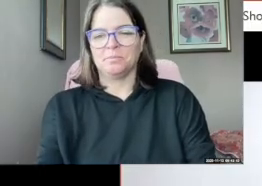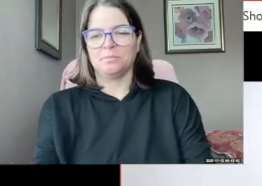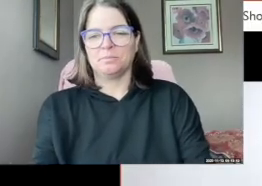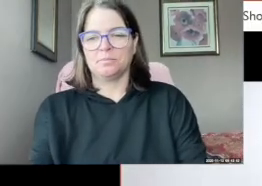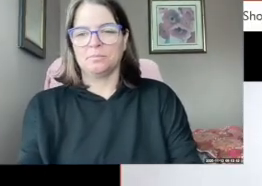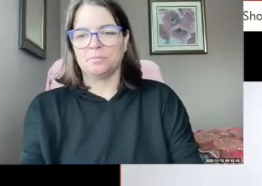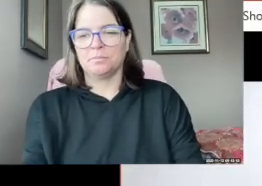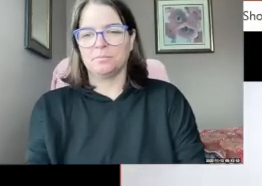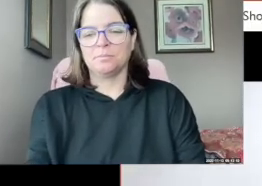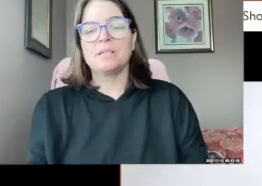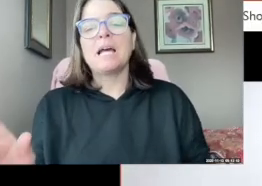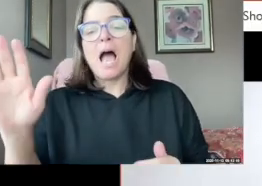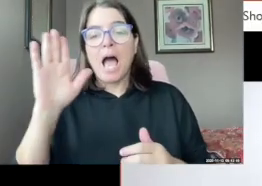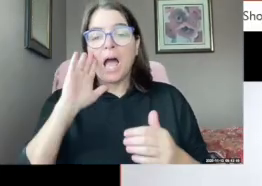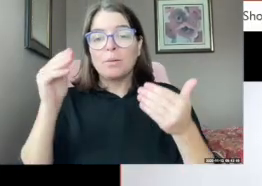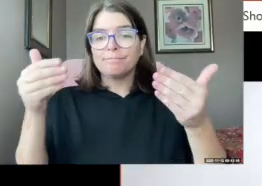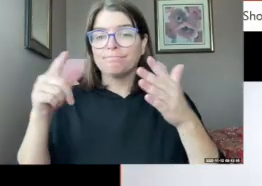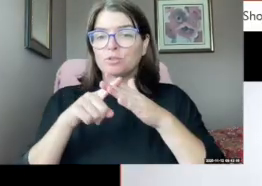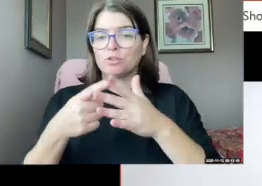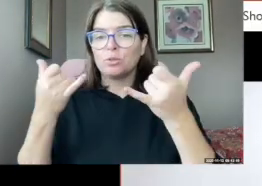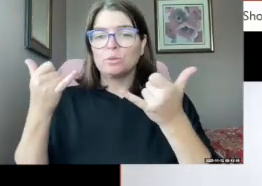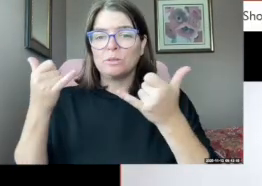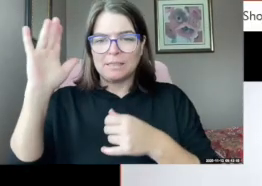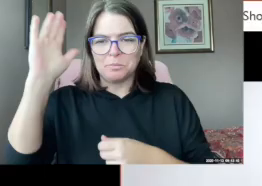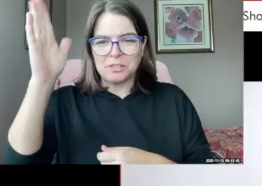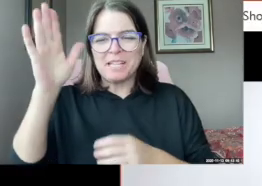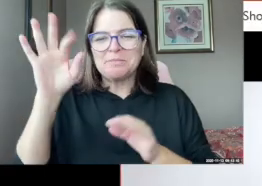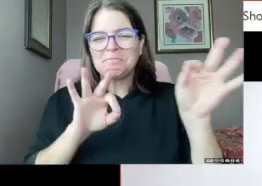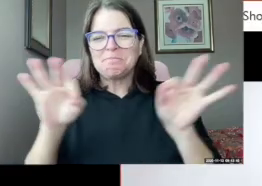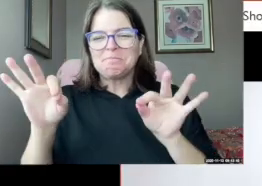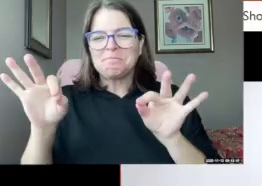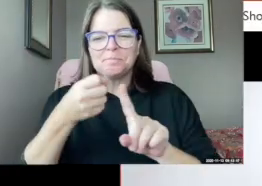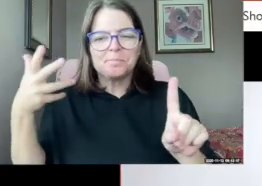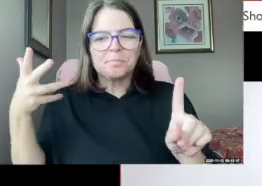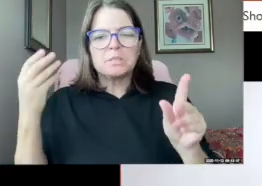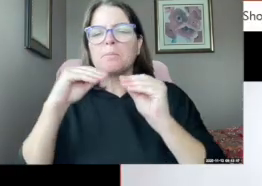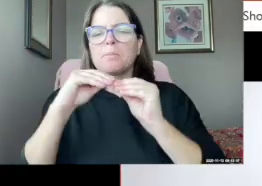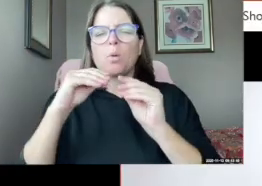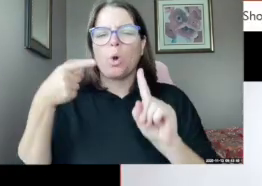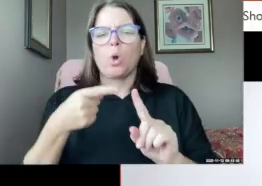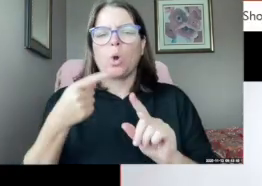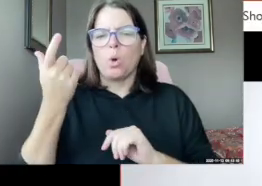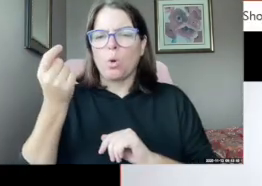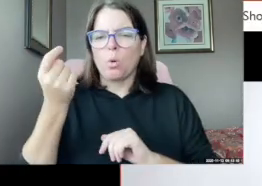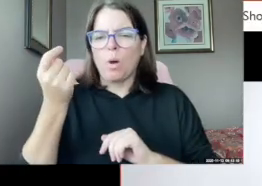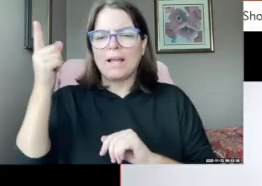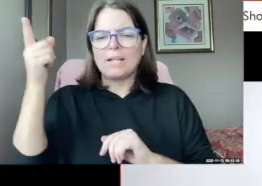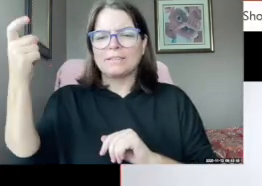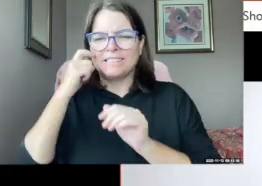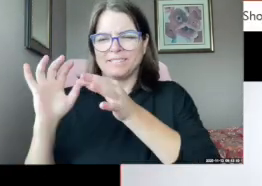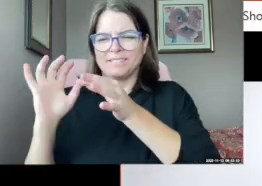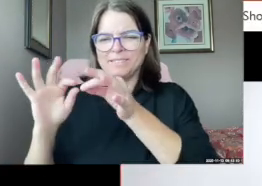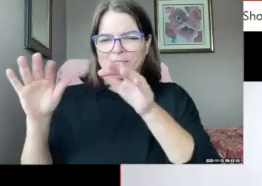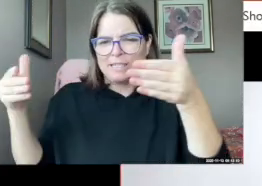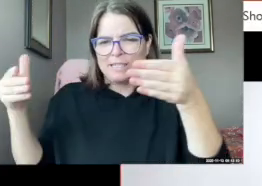So I'm going to start today's presentation and elaborating a little bit more on what Chris was mentioning during